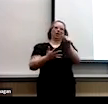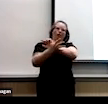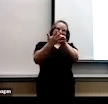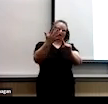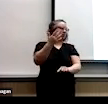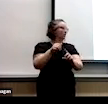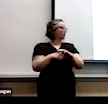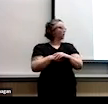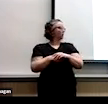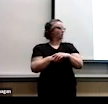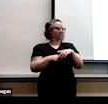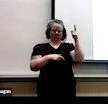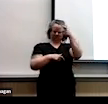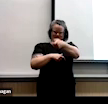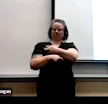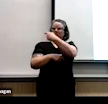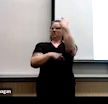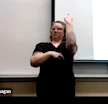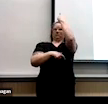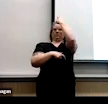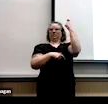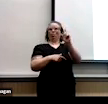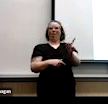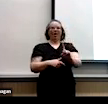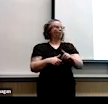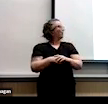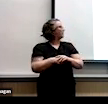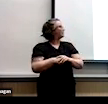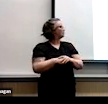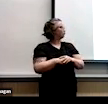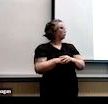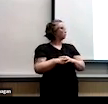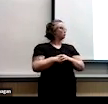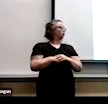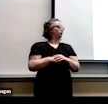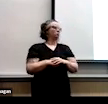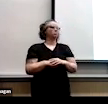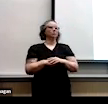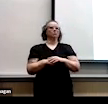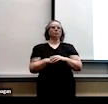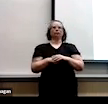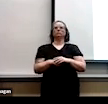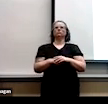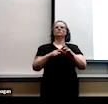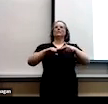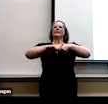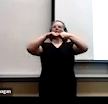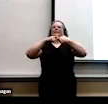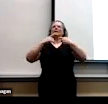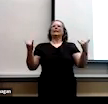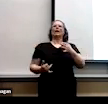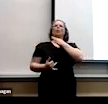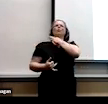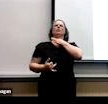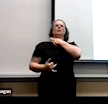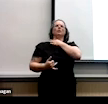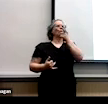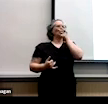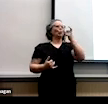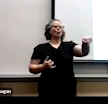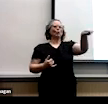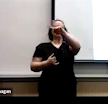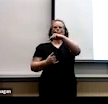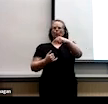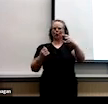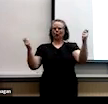Where do I point this? Okay, good. And then I just wanted to understand a little bit about who we have here. I already got a little bit of an